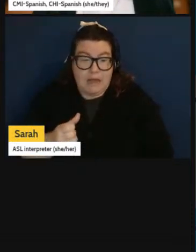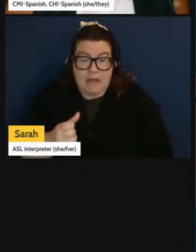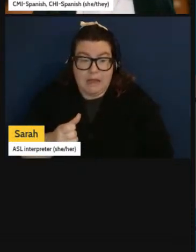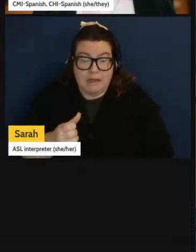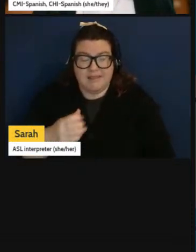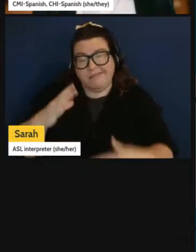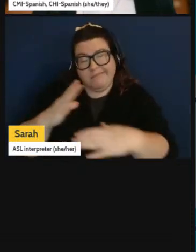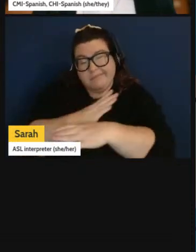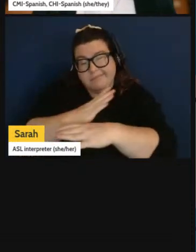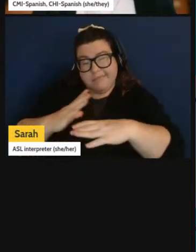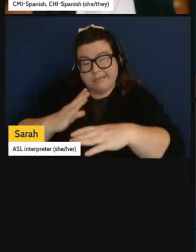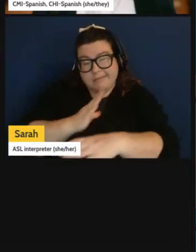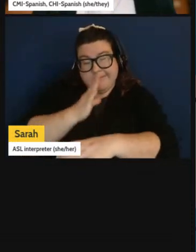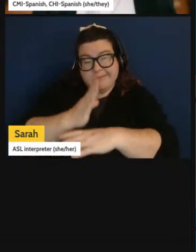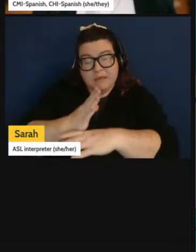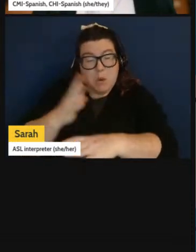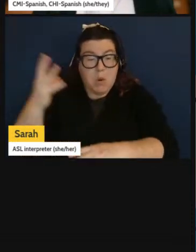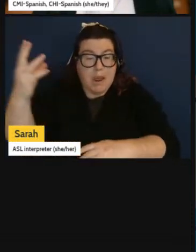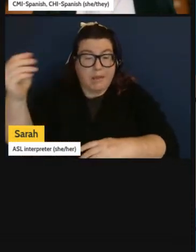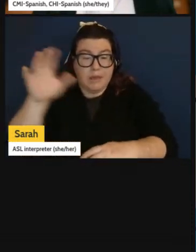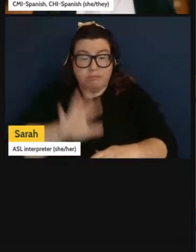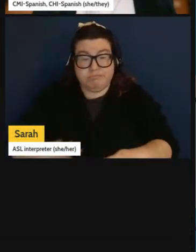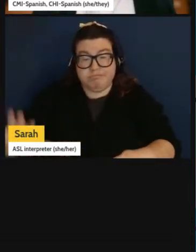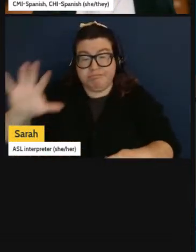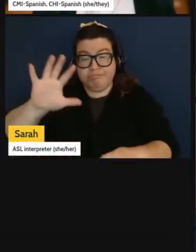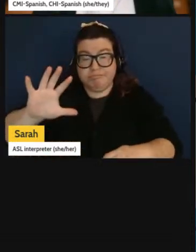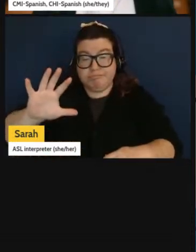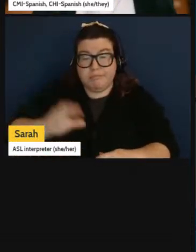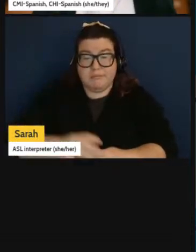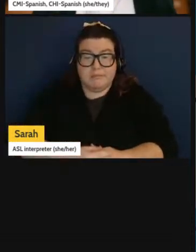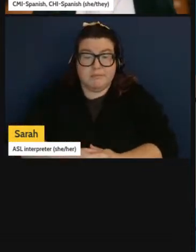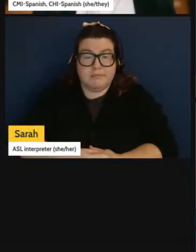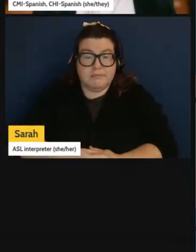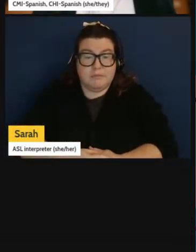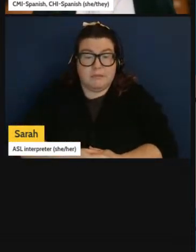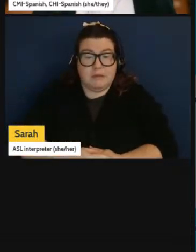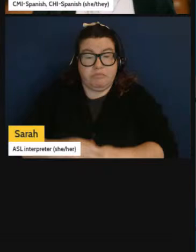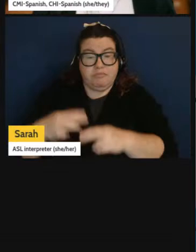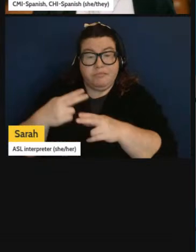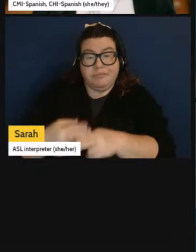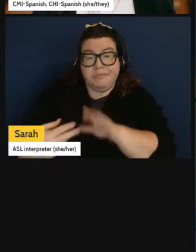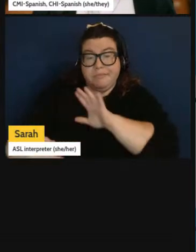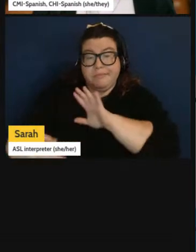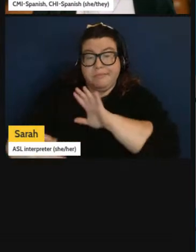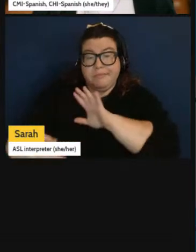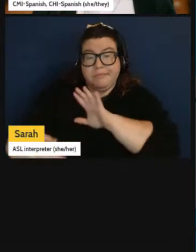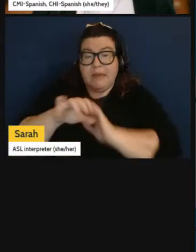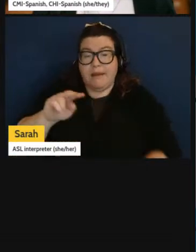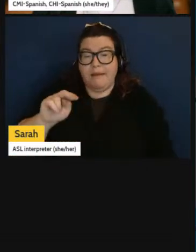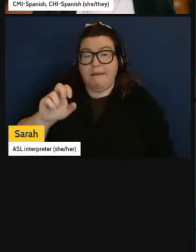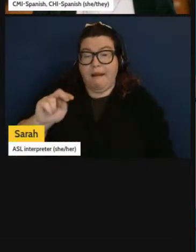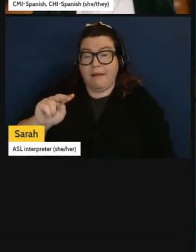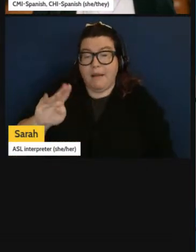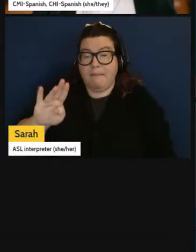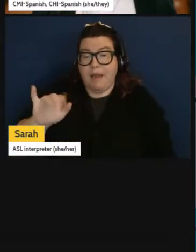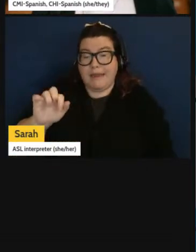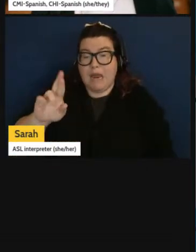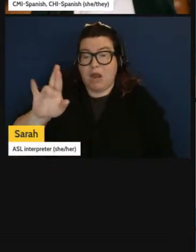in between, or outside of them both completely. So this is non-binary. Okay.